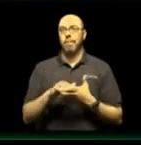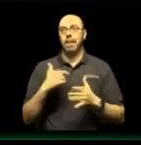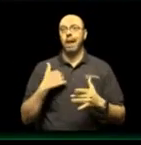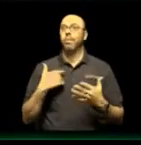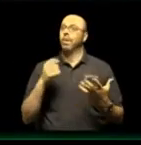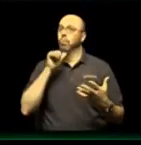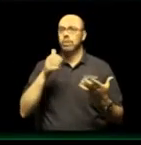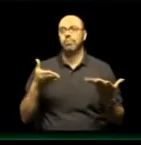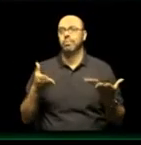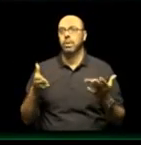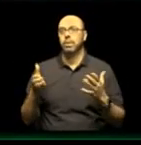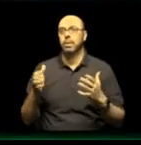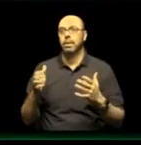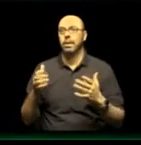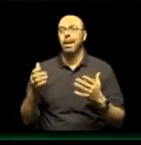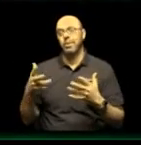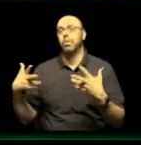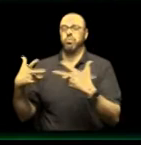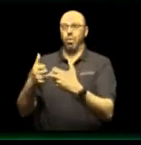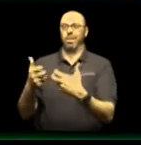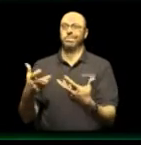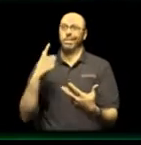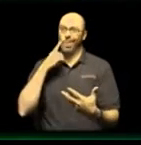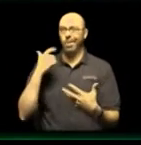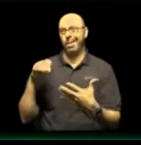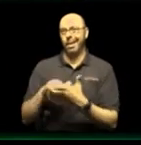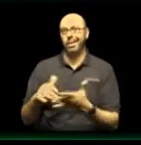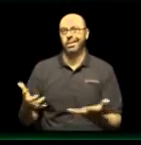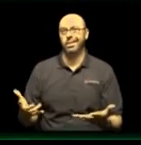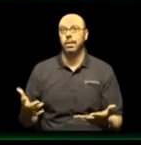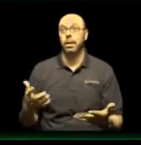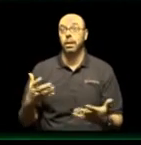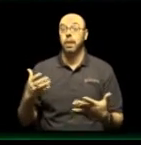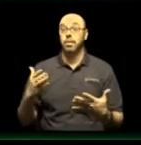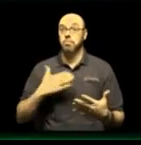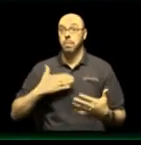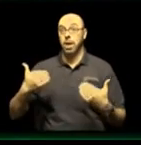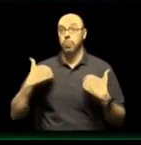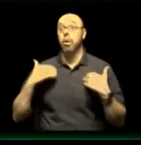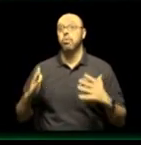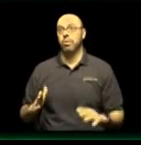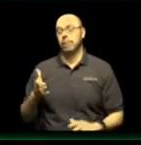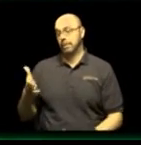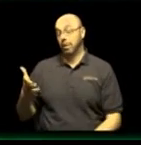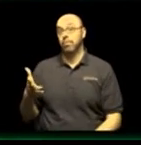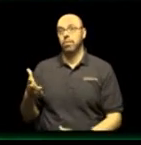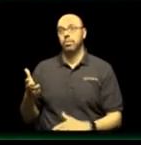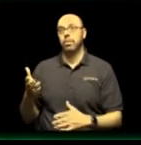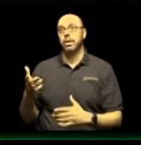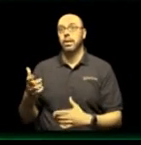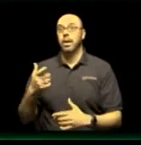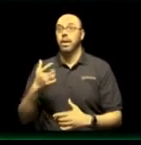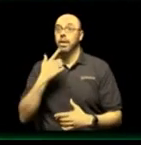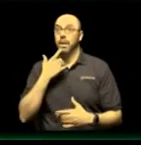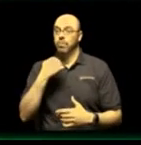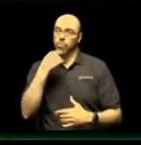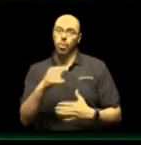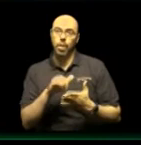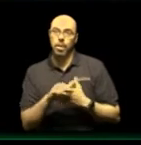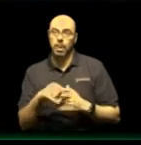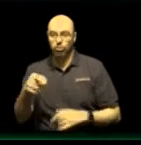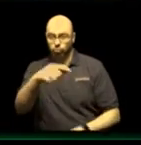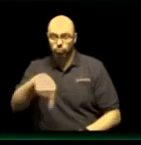them. Yeah. Go crash with them. So my owner stands up to the race director who owned the